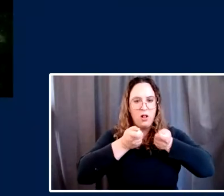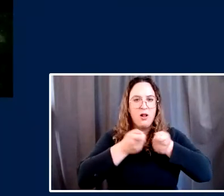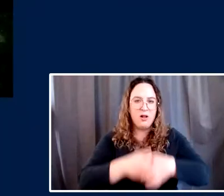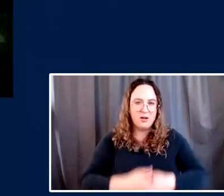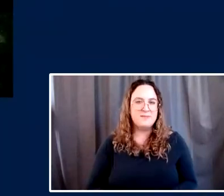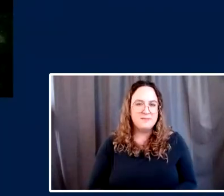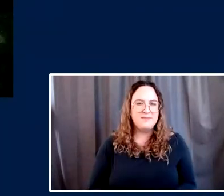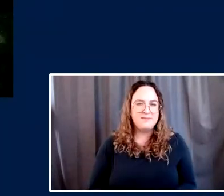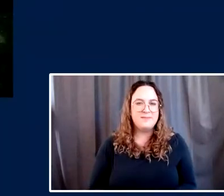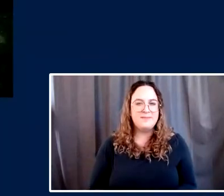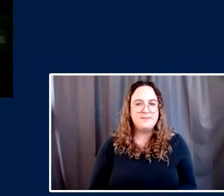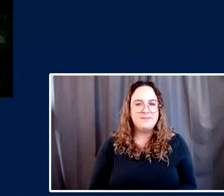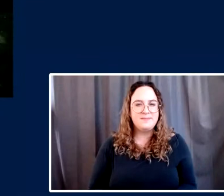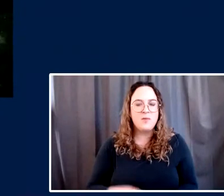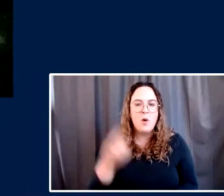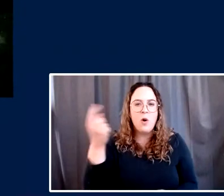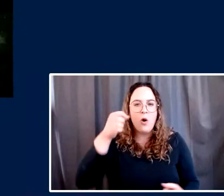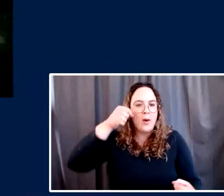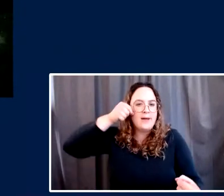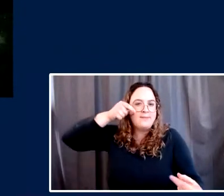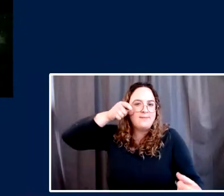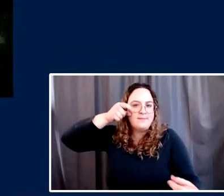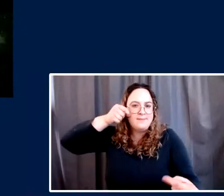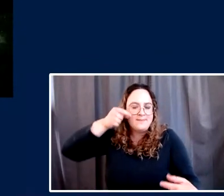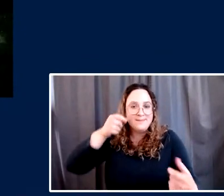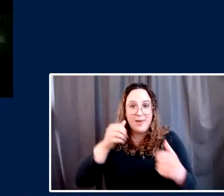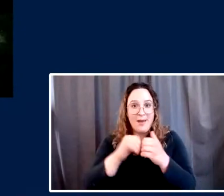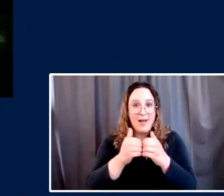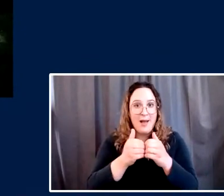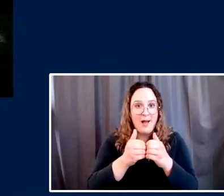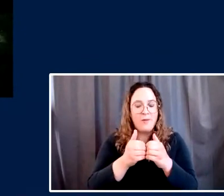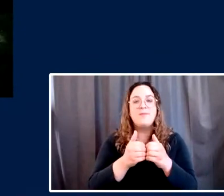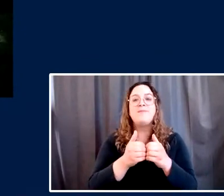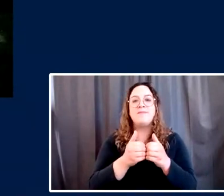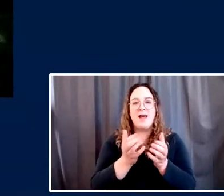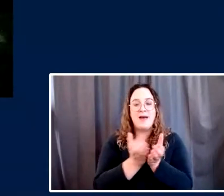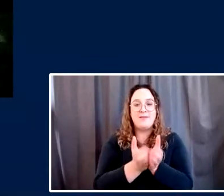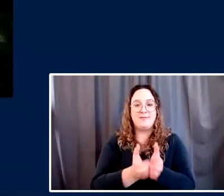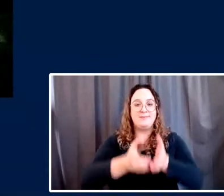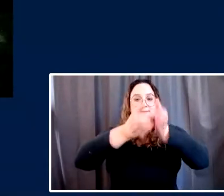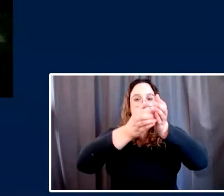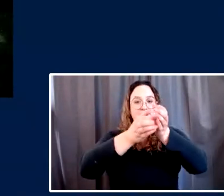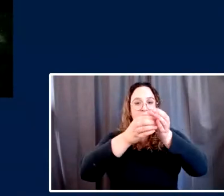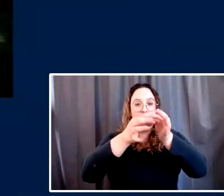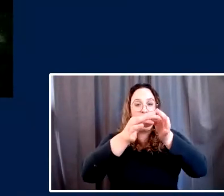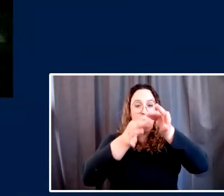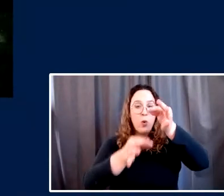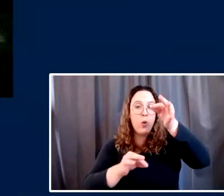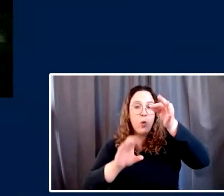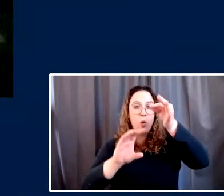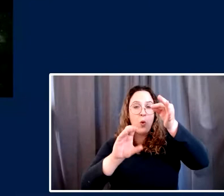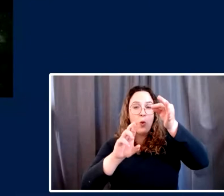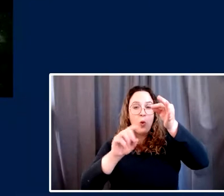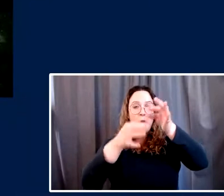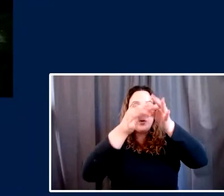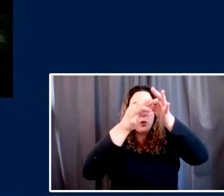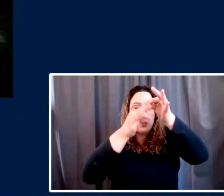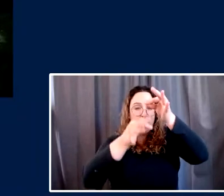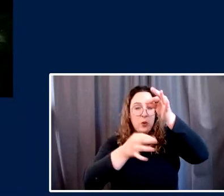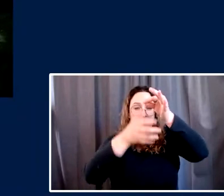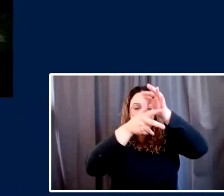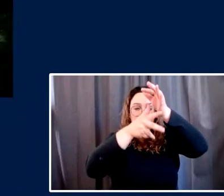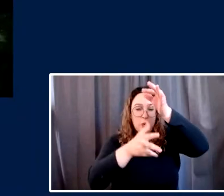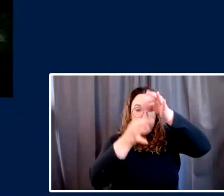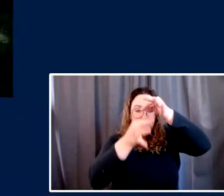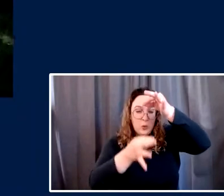always connected by an umbilical, so we have the umbilical that goes from the vehicle all the way back up here to the ship, and that provides